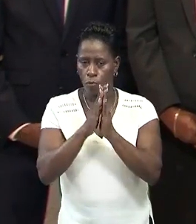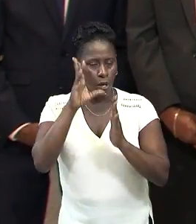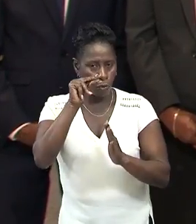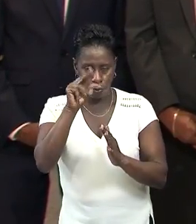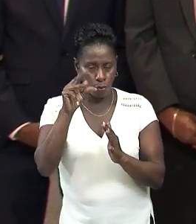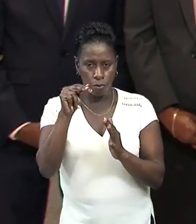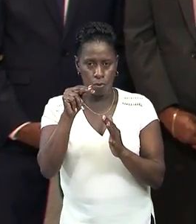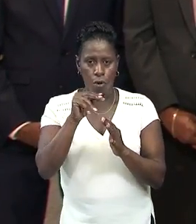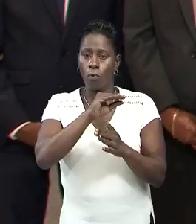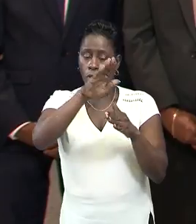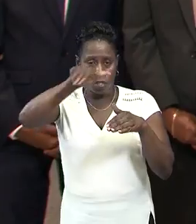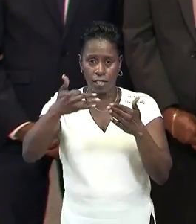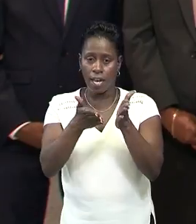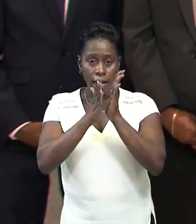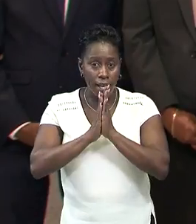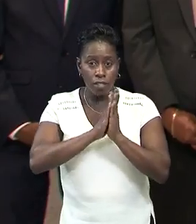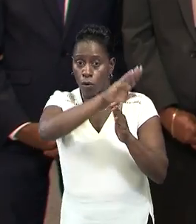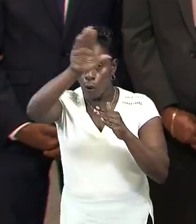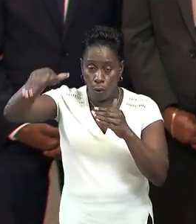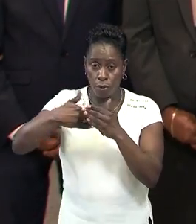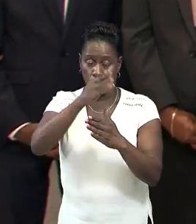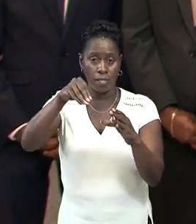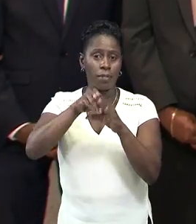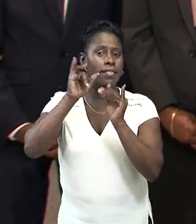we will ask for everyone's participation.